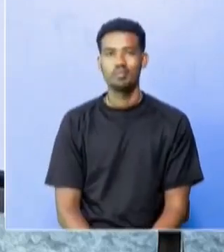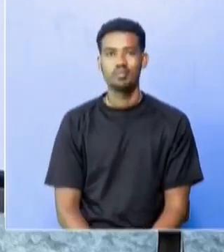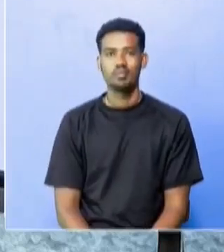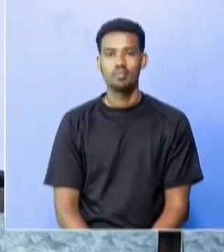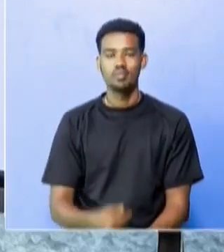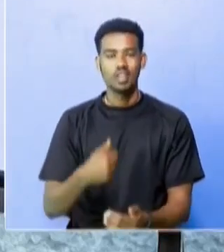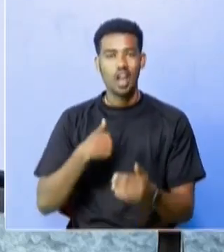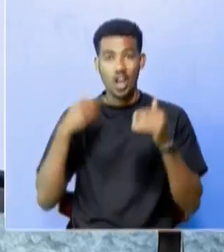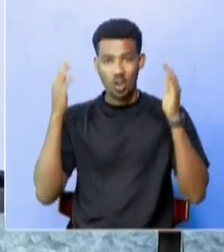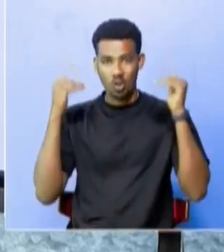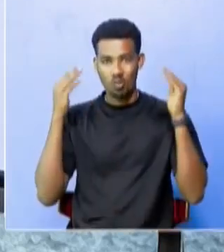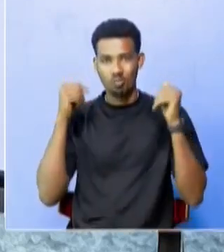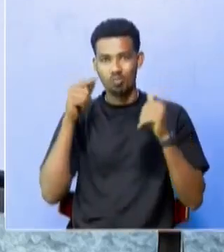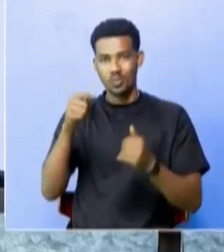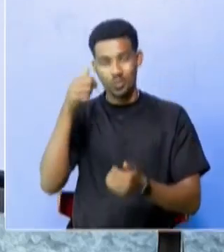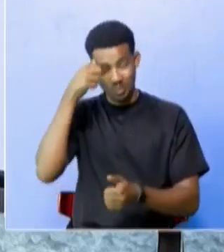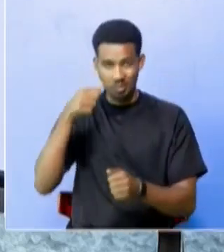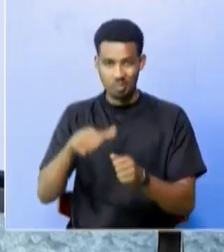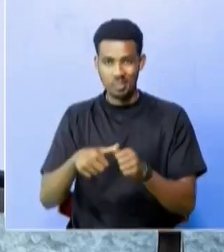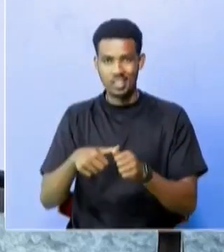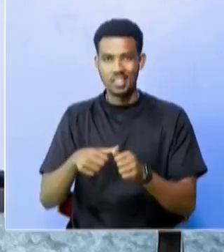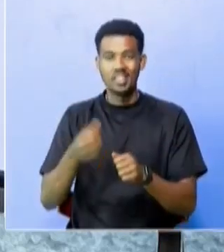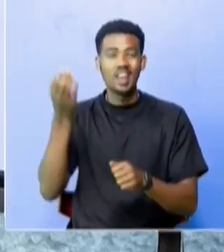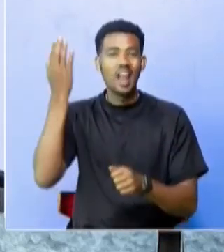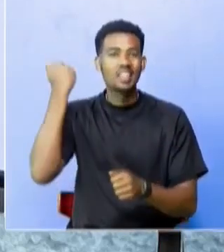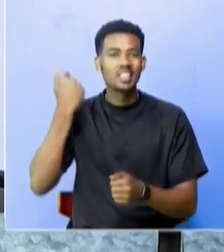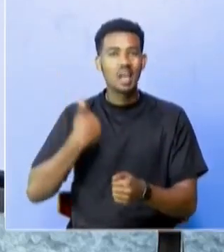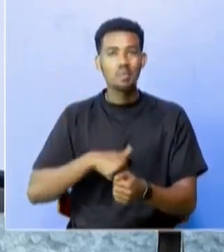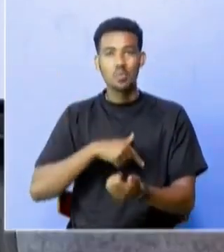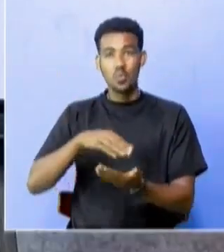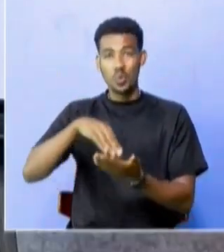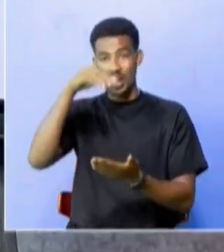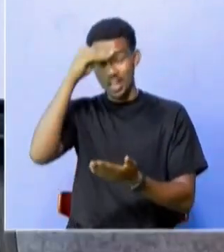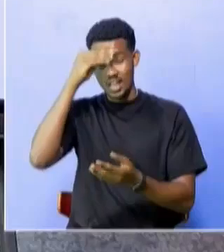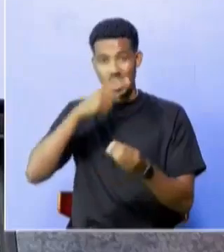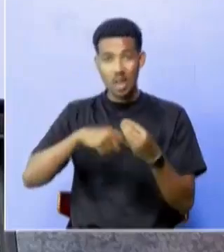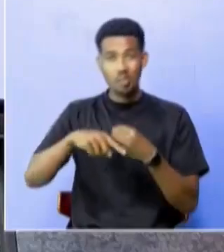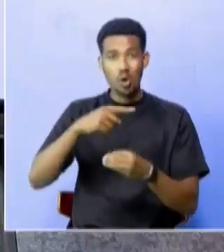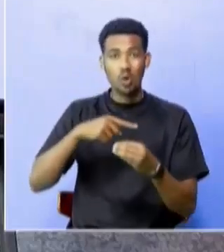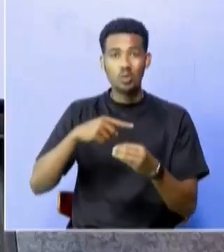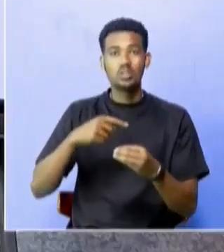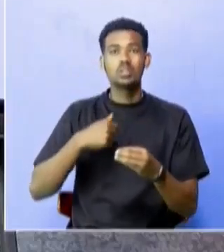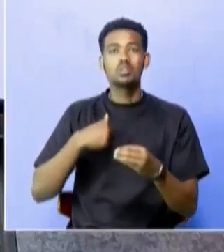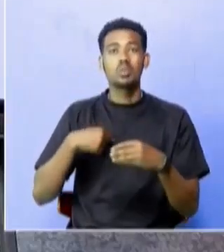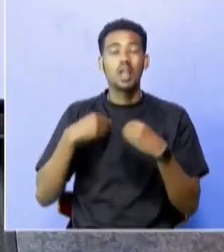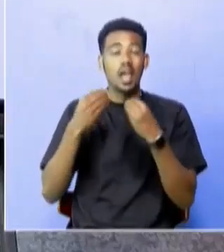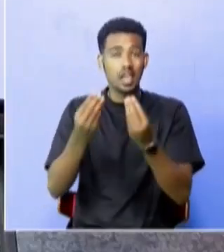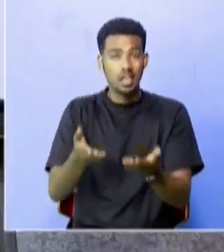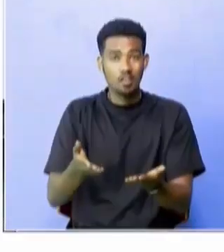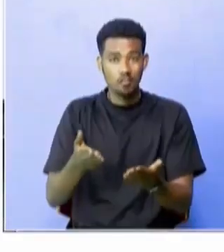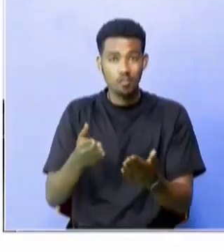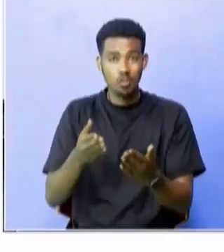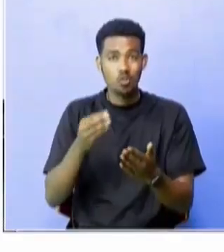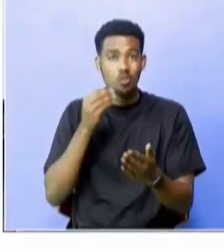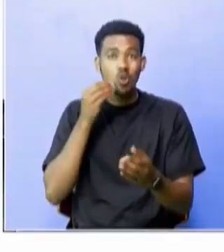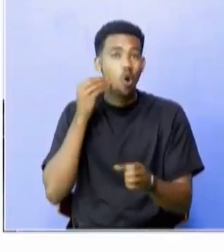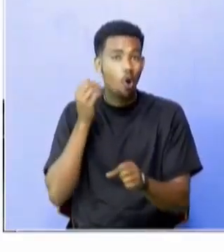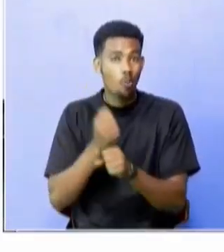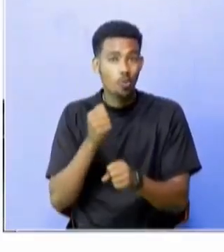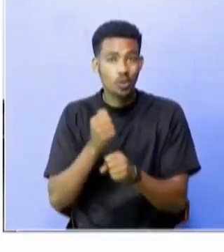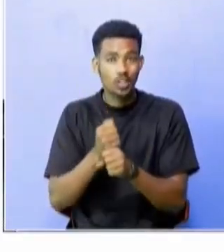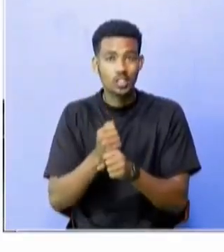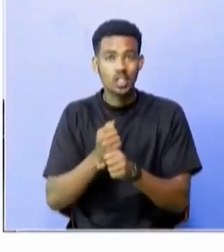I hope you are. Last time we learned about, before we closed, even I gave you homework. So,